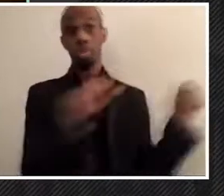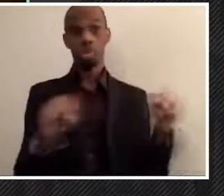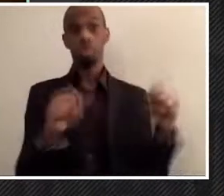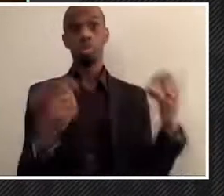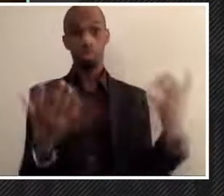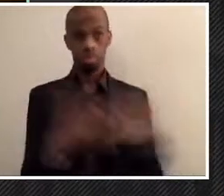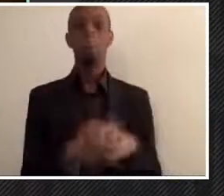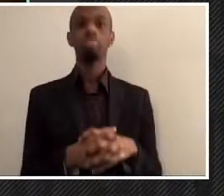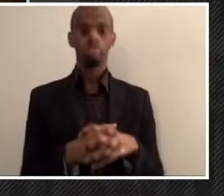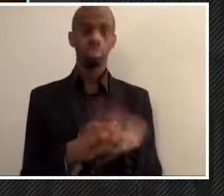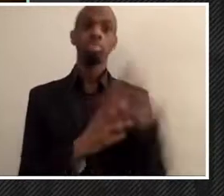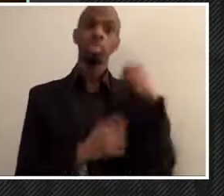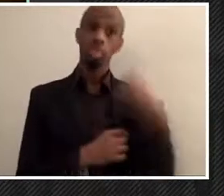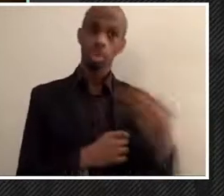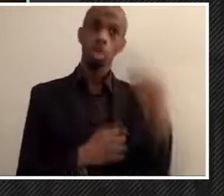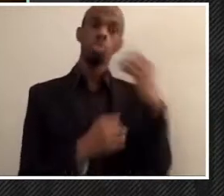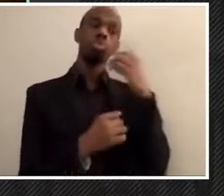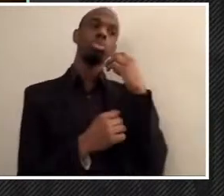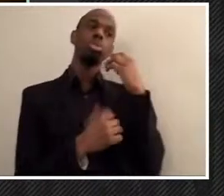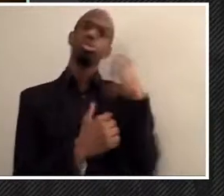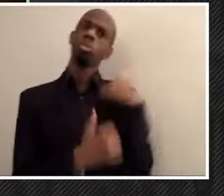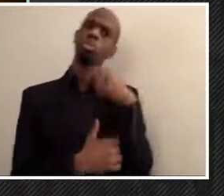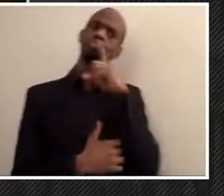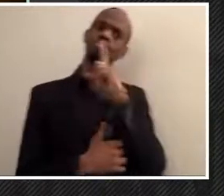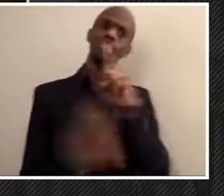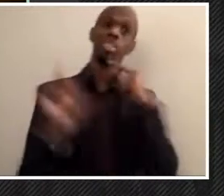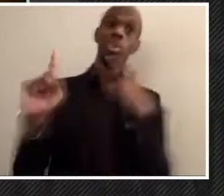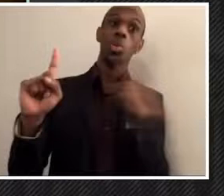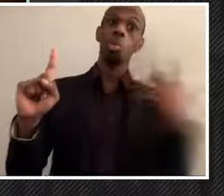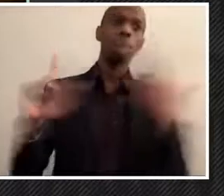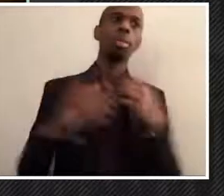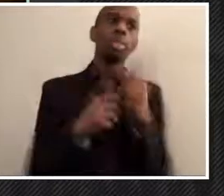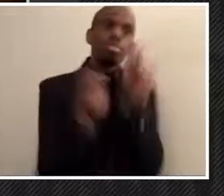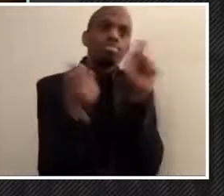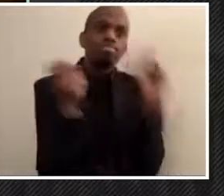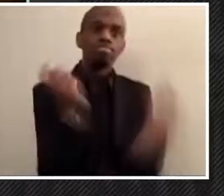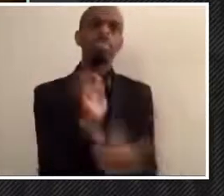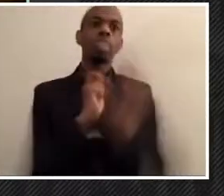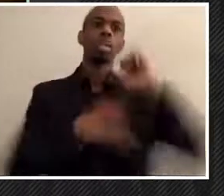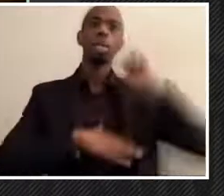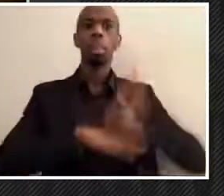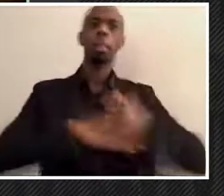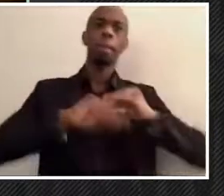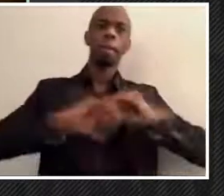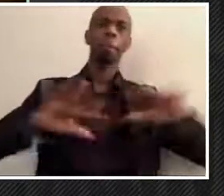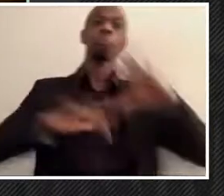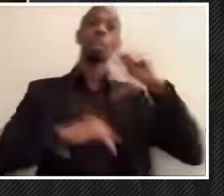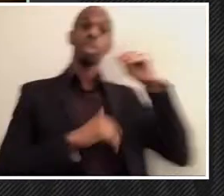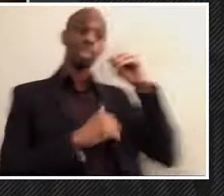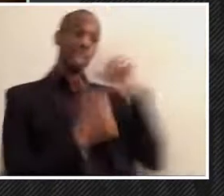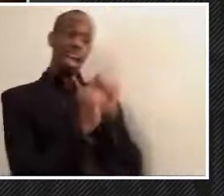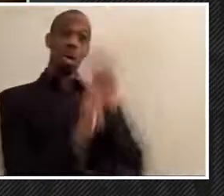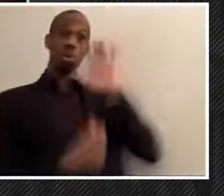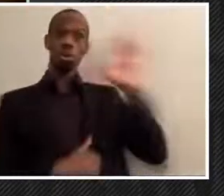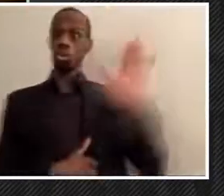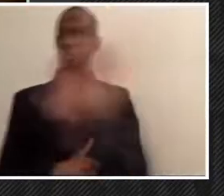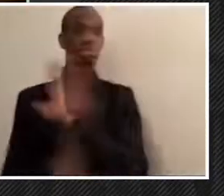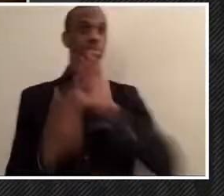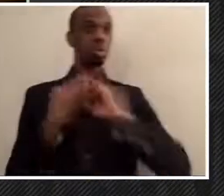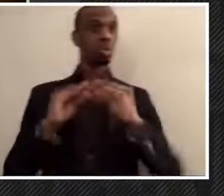so just committed to people and change, man. And how do we tell those stories? Because I think one of our most powerful